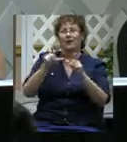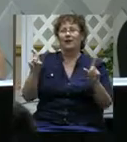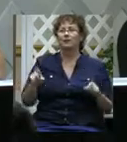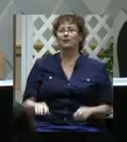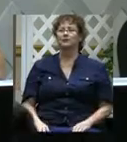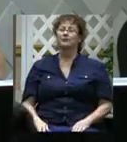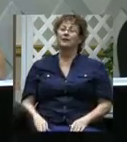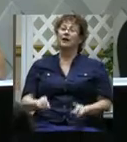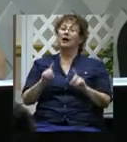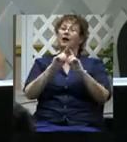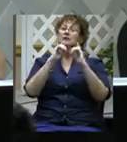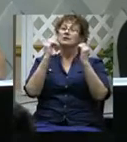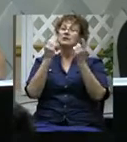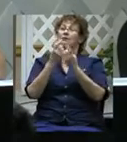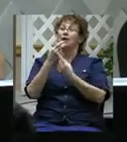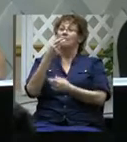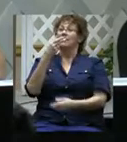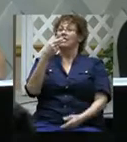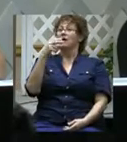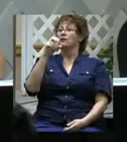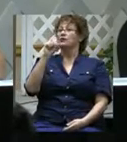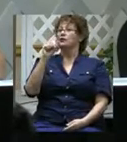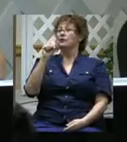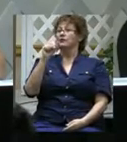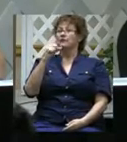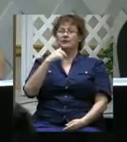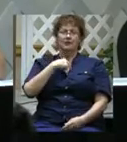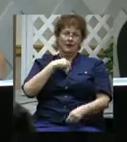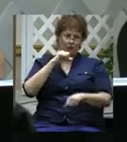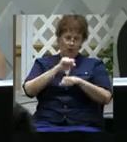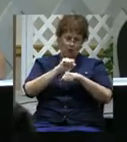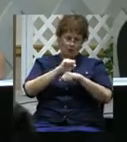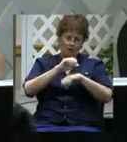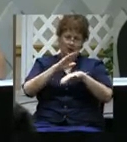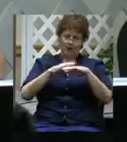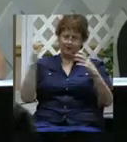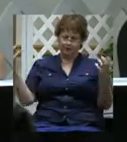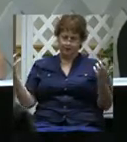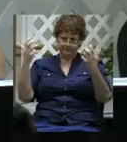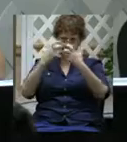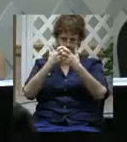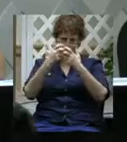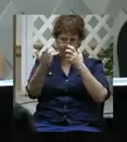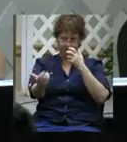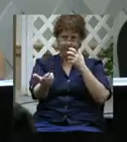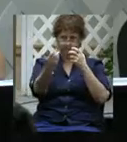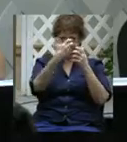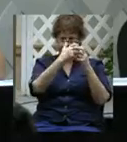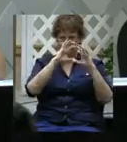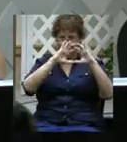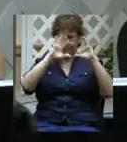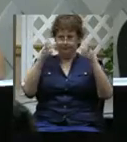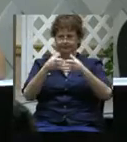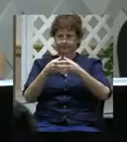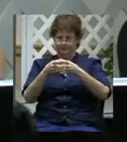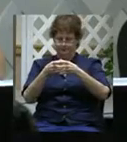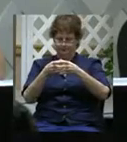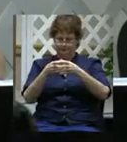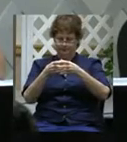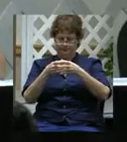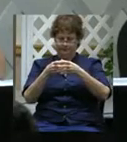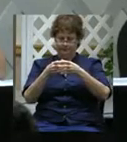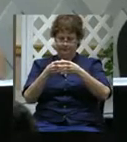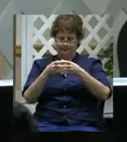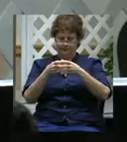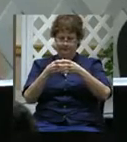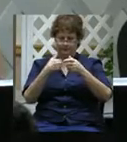of Social and Health Services, and I worked on that too. It was a group effort. We actually kind of